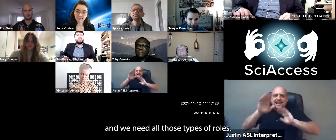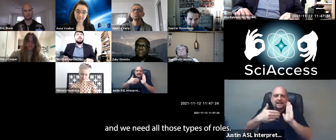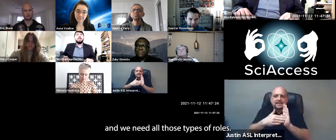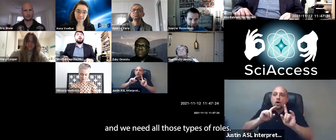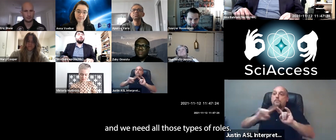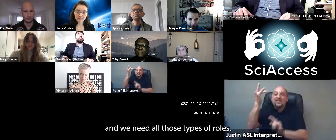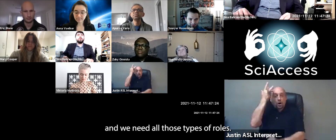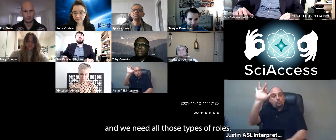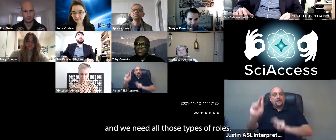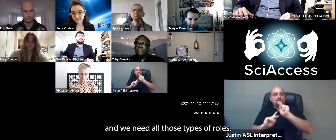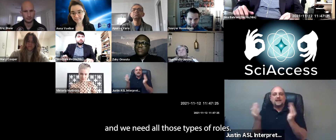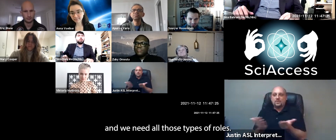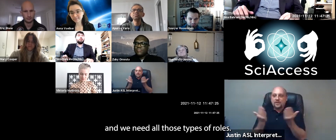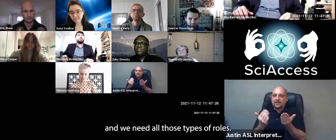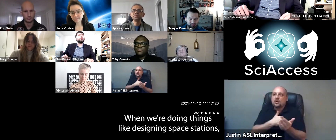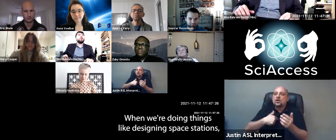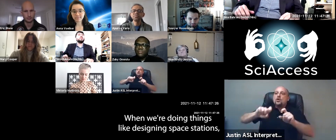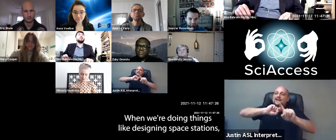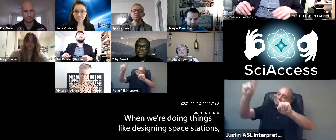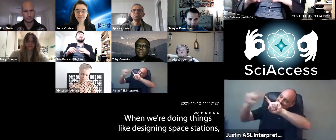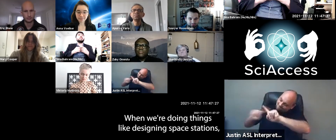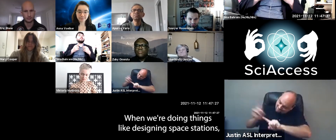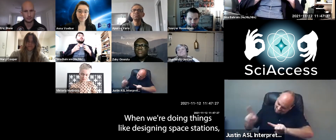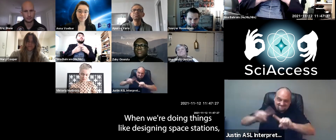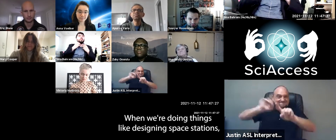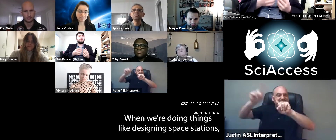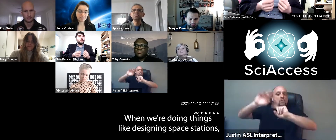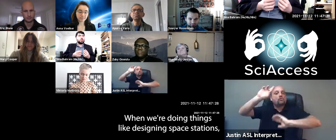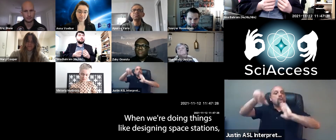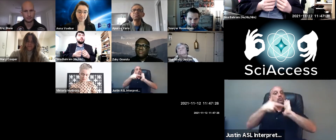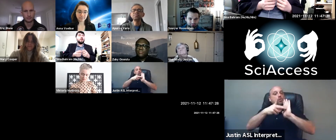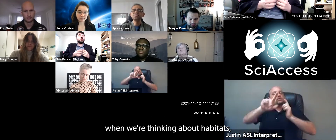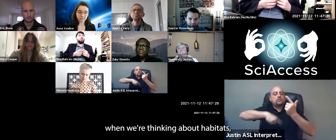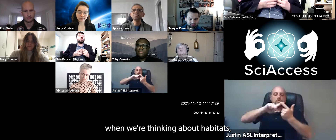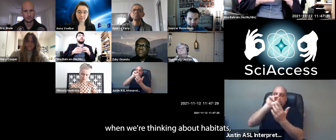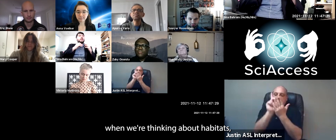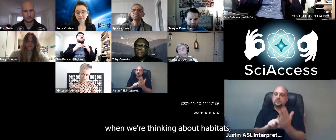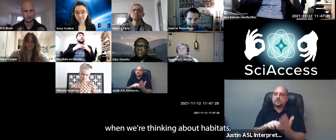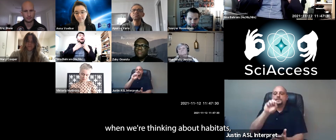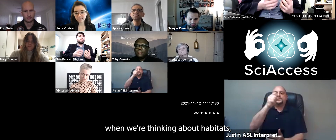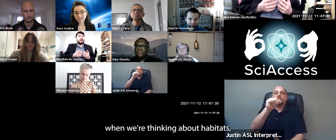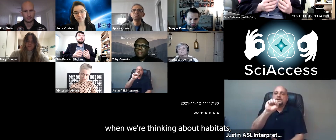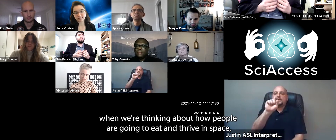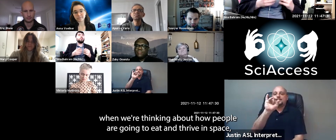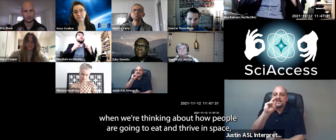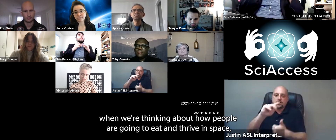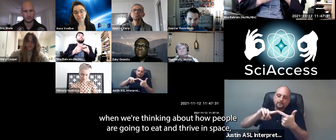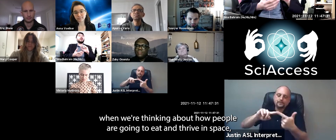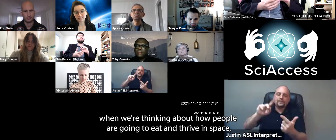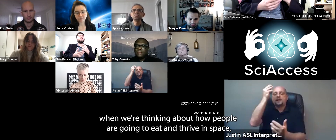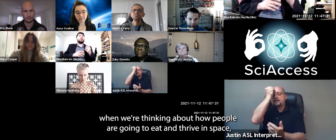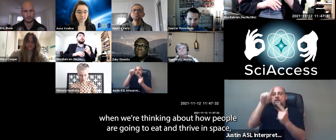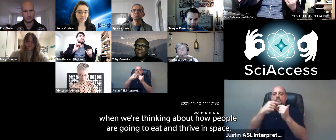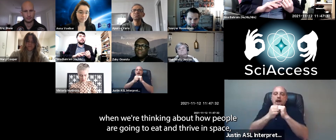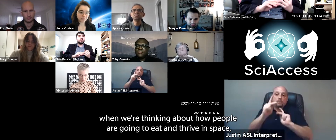And we need all those types of roles when we're doing things like designing space stations, when we're thinking about habitats, when we're thinking about